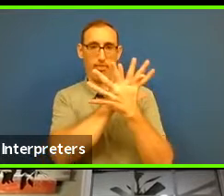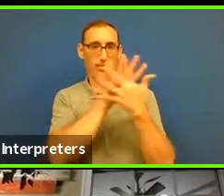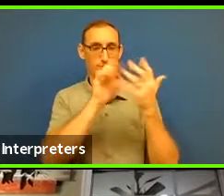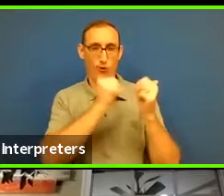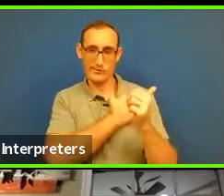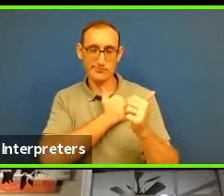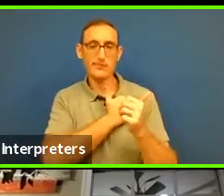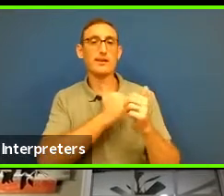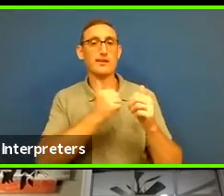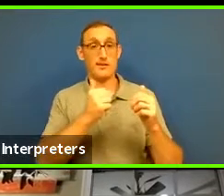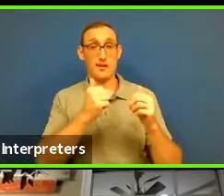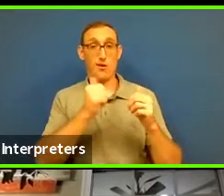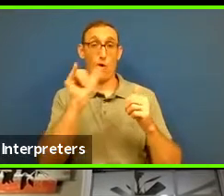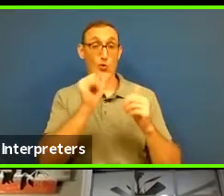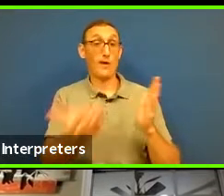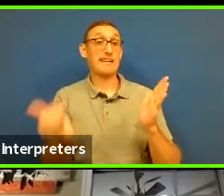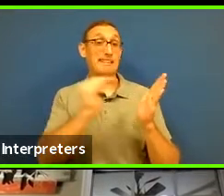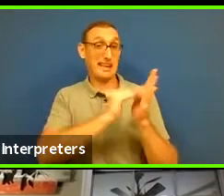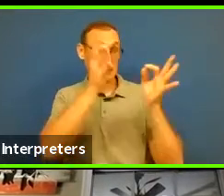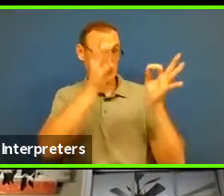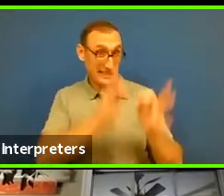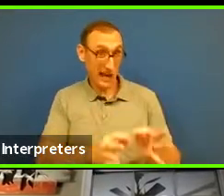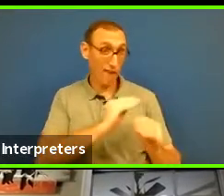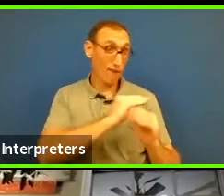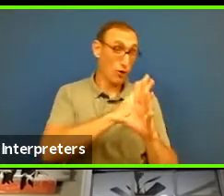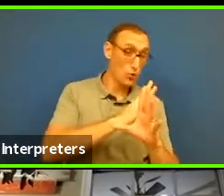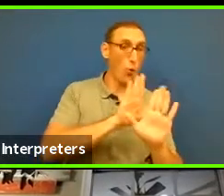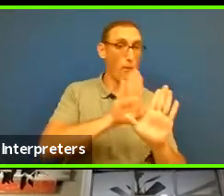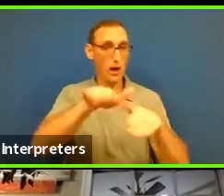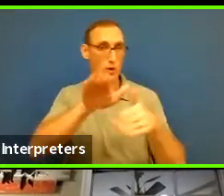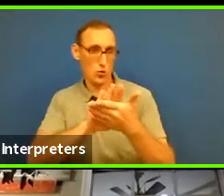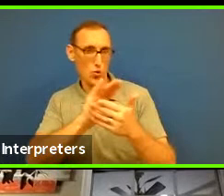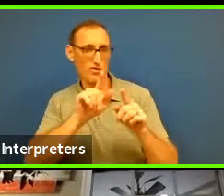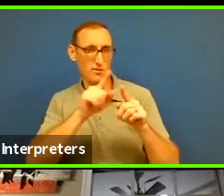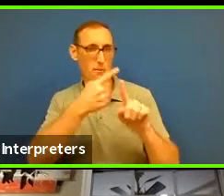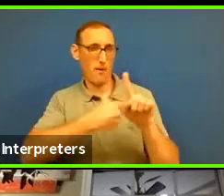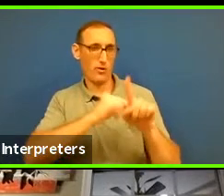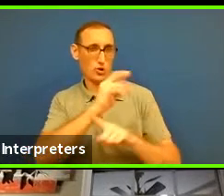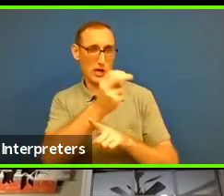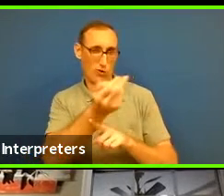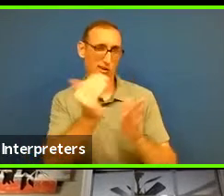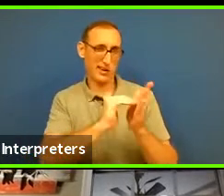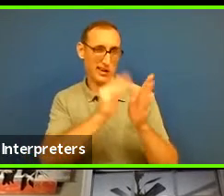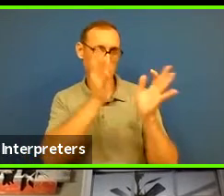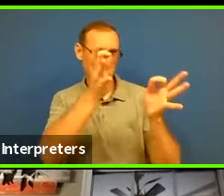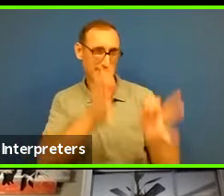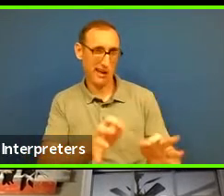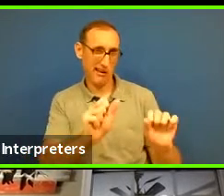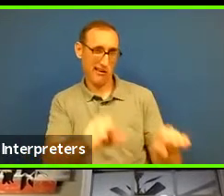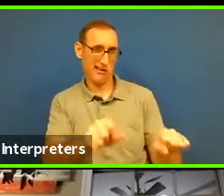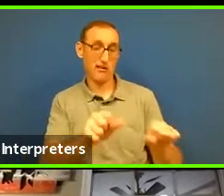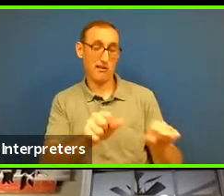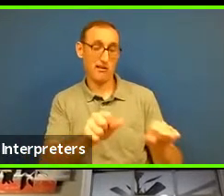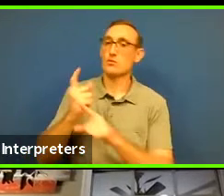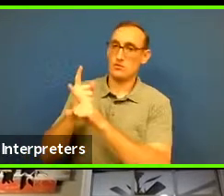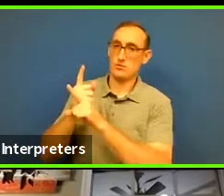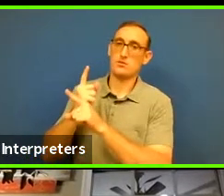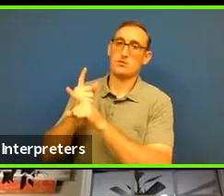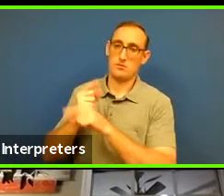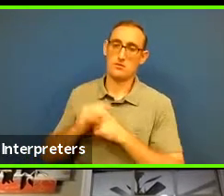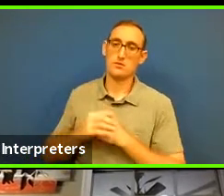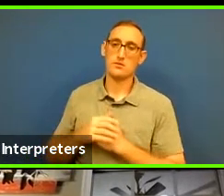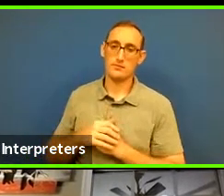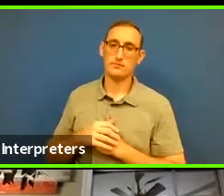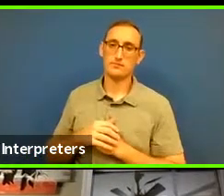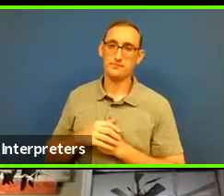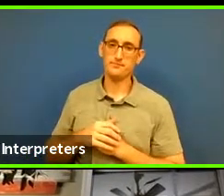in January, if I'm correct. That's correct. And I think what's important is that we do want to meet